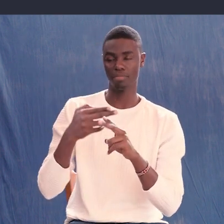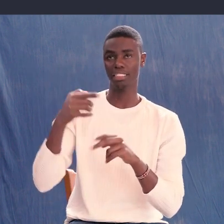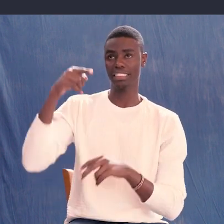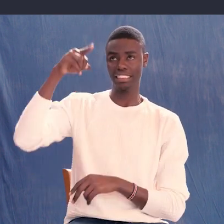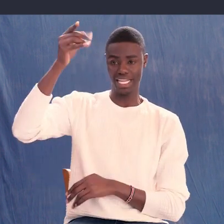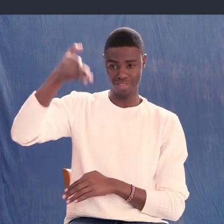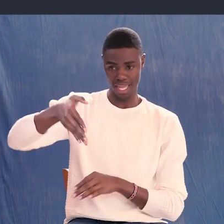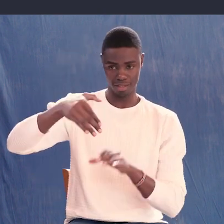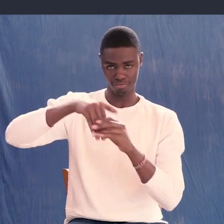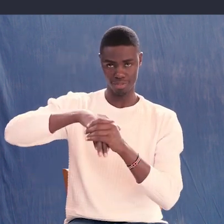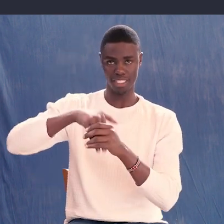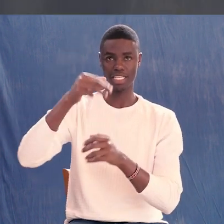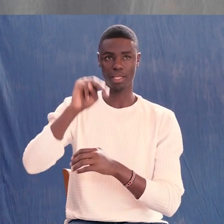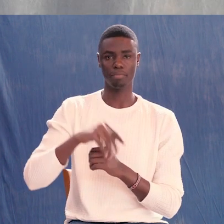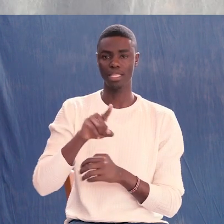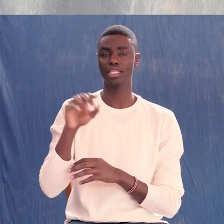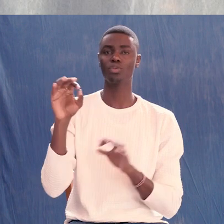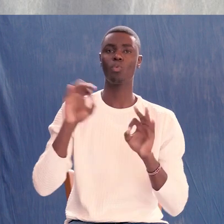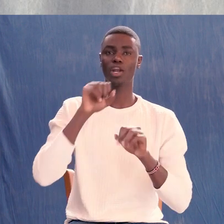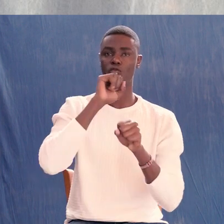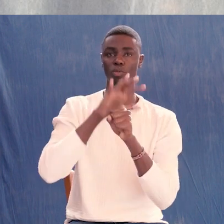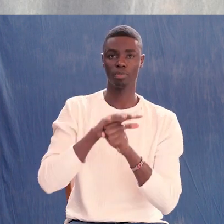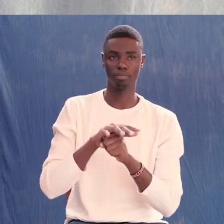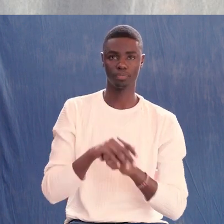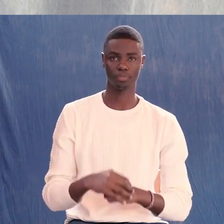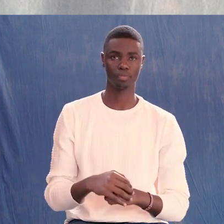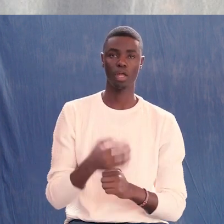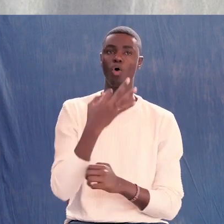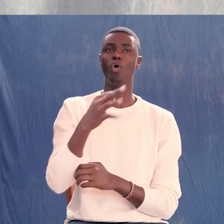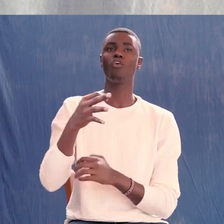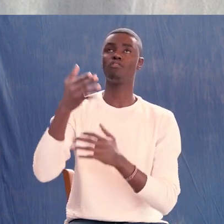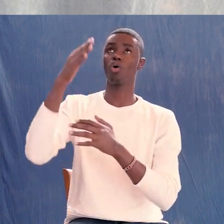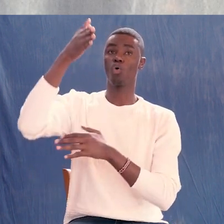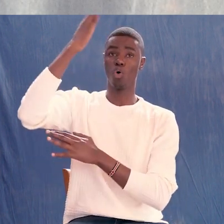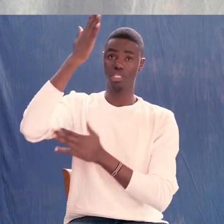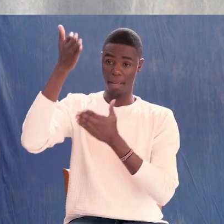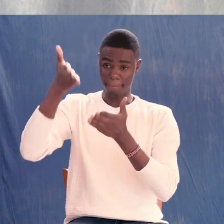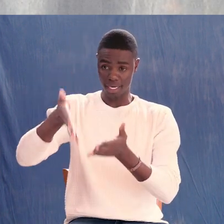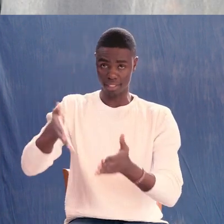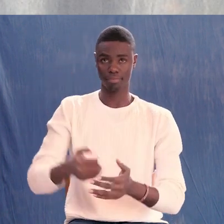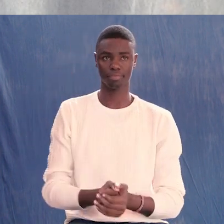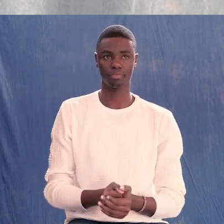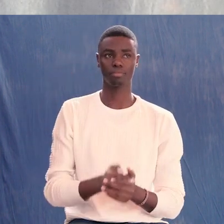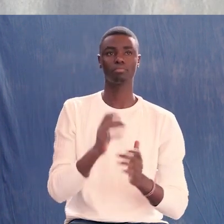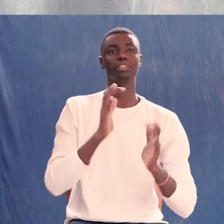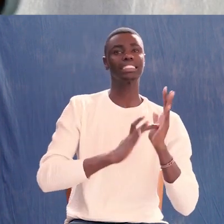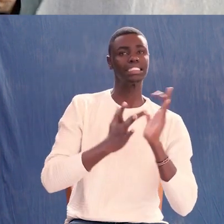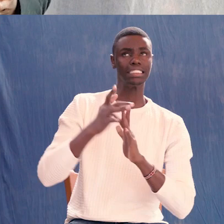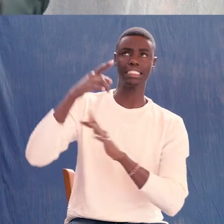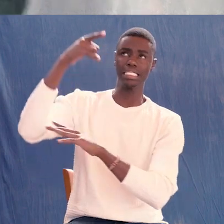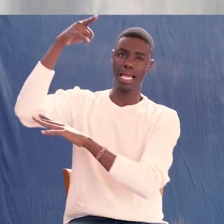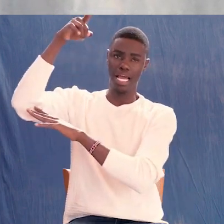midst, this wonderful promise of his presence, that Jesus himself